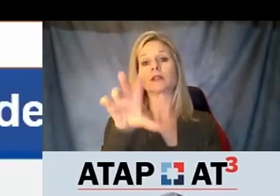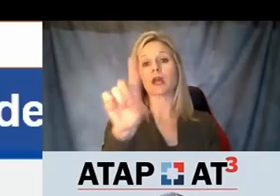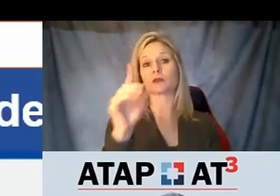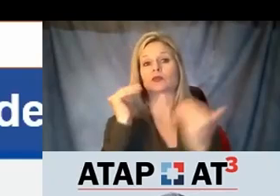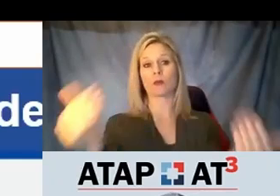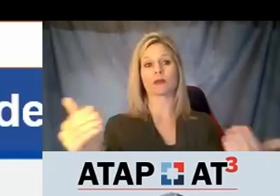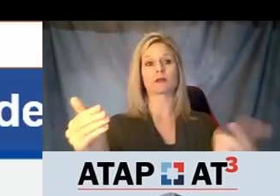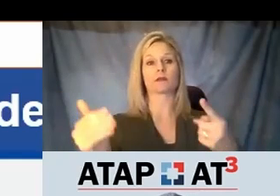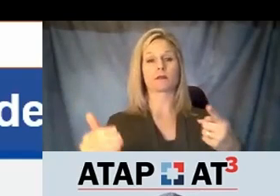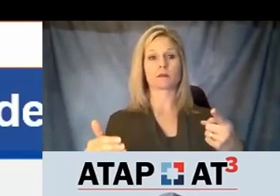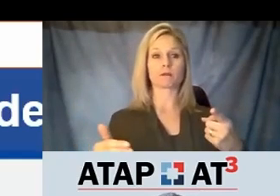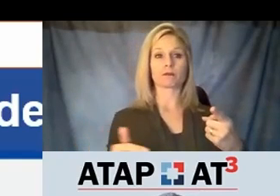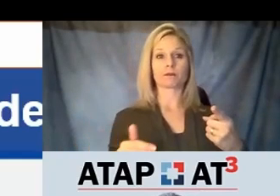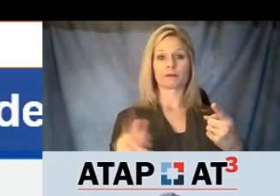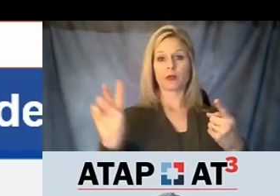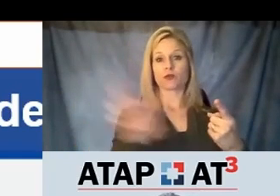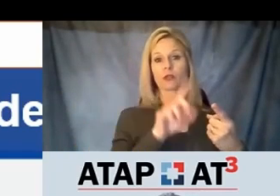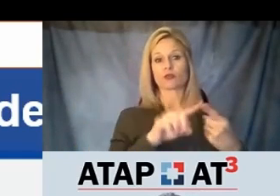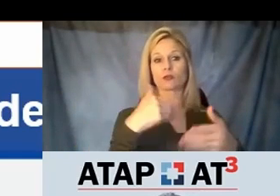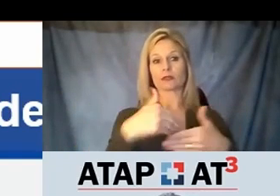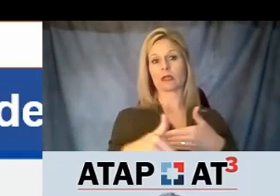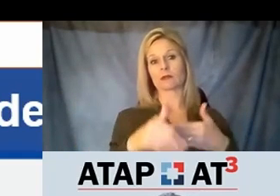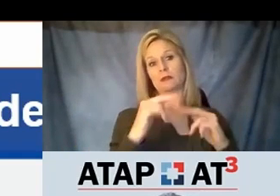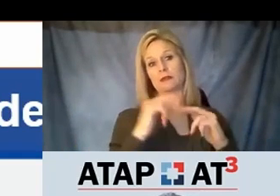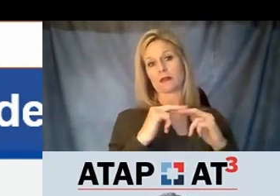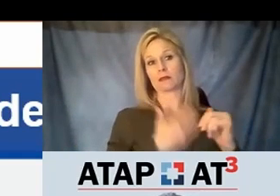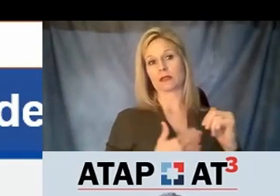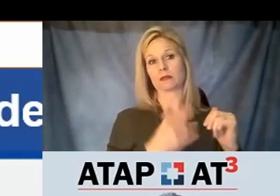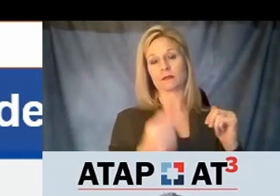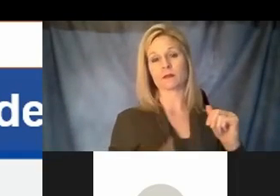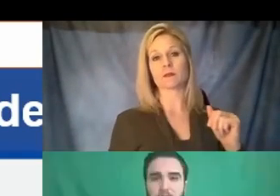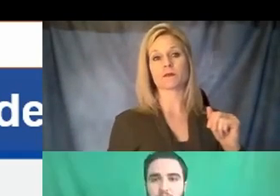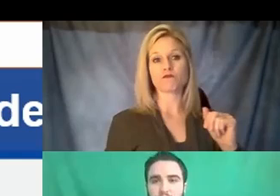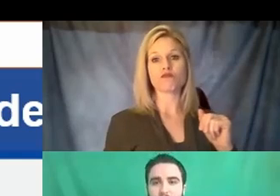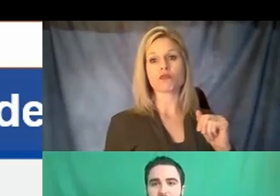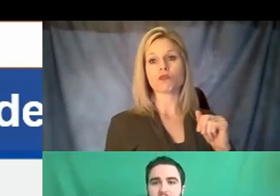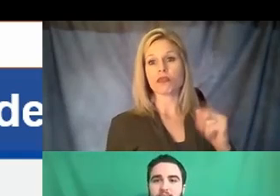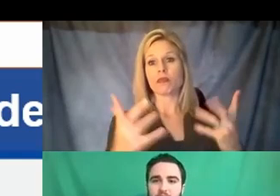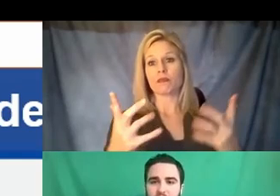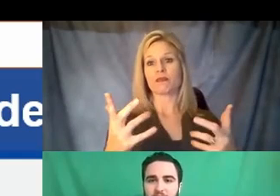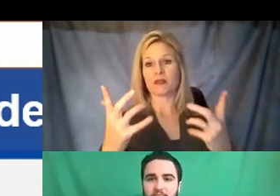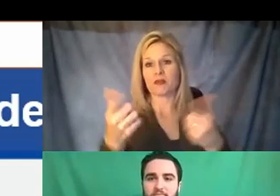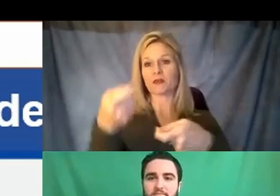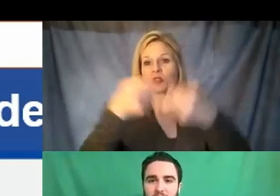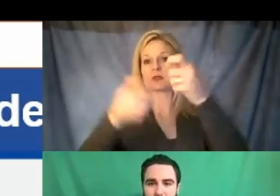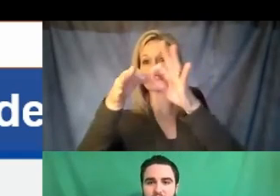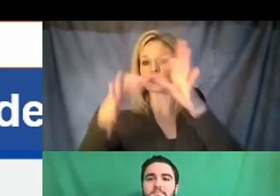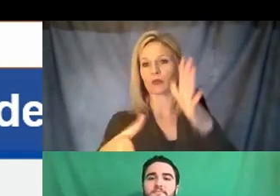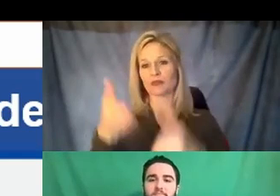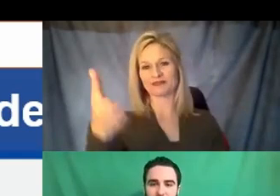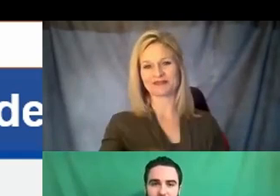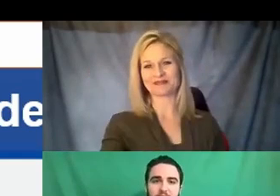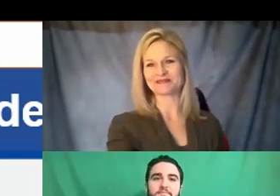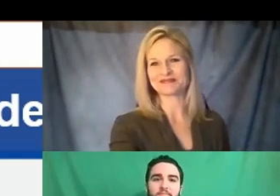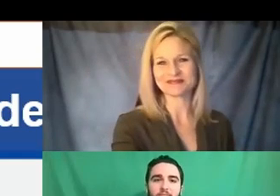and move us to the next slide. All right, I'm going to go back and recoup the business-minded structures that